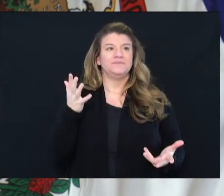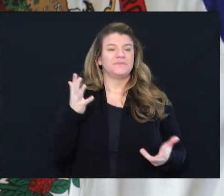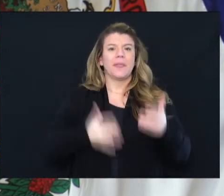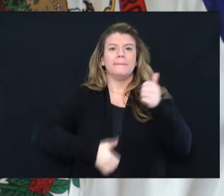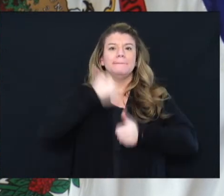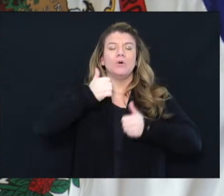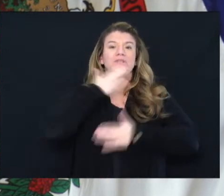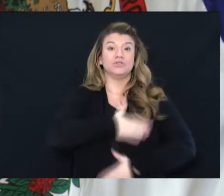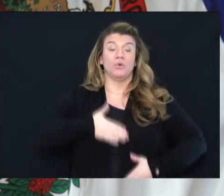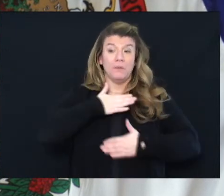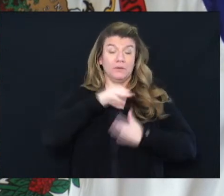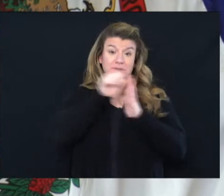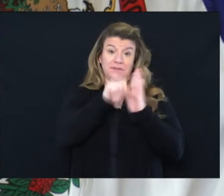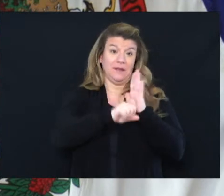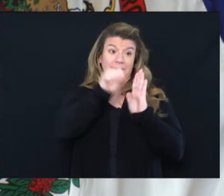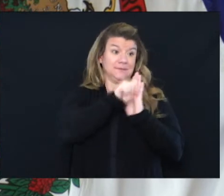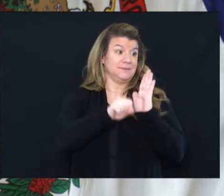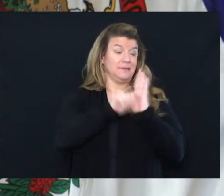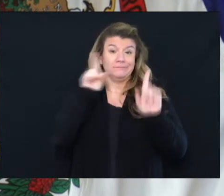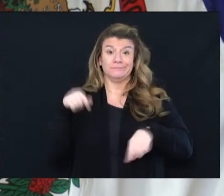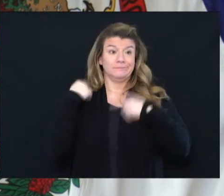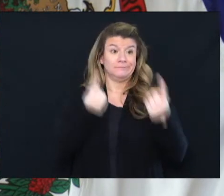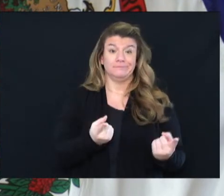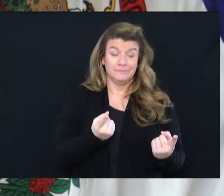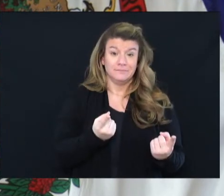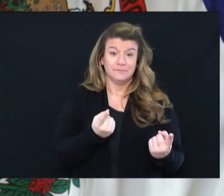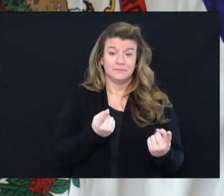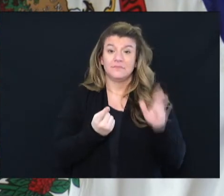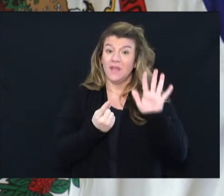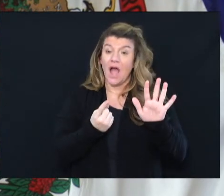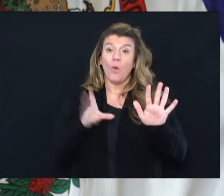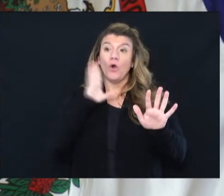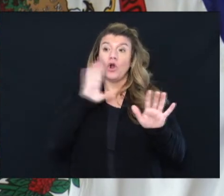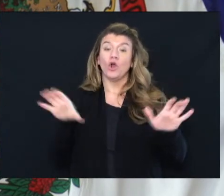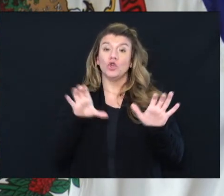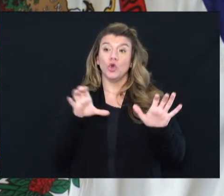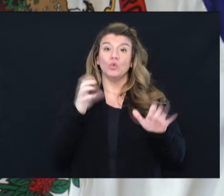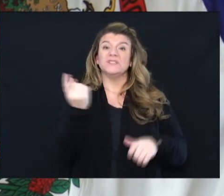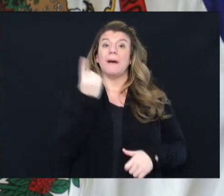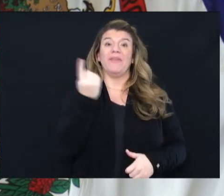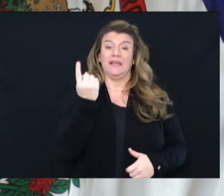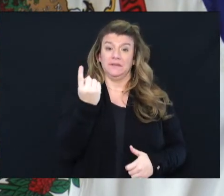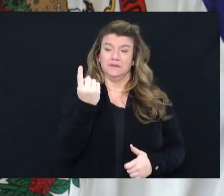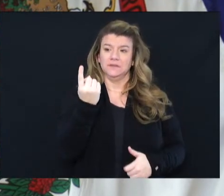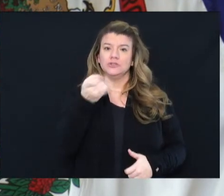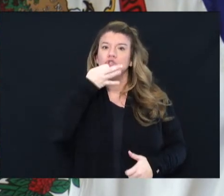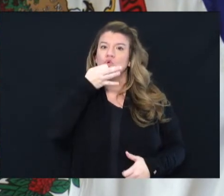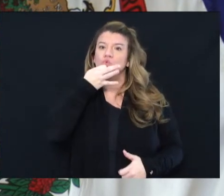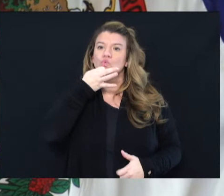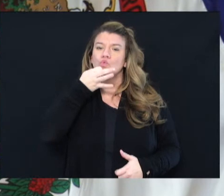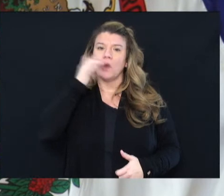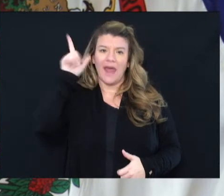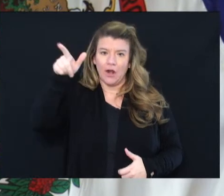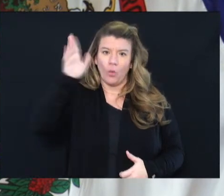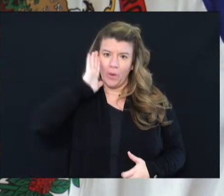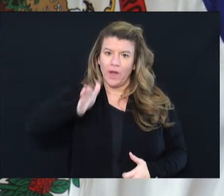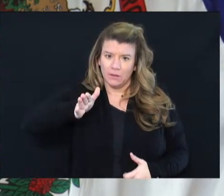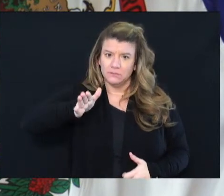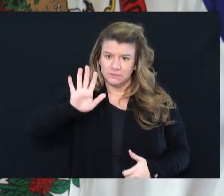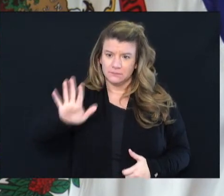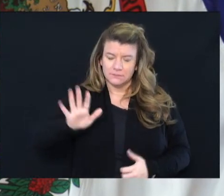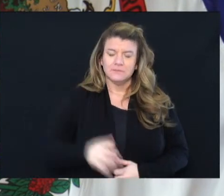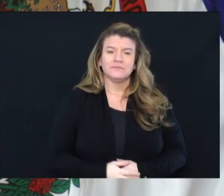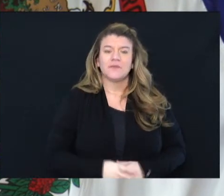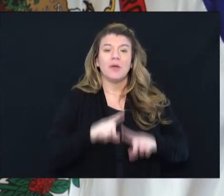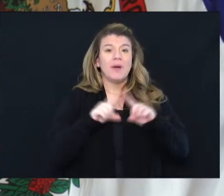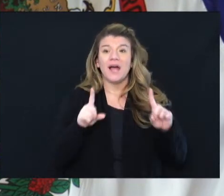most enjoyable State of the State that I could have ever given. Now we're going to do some form of something here in a little while or later on,